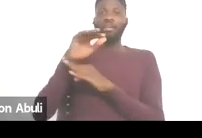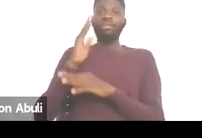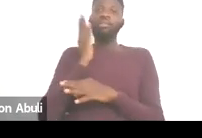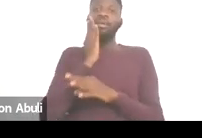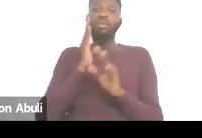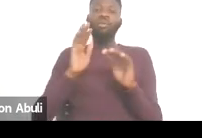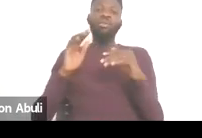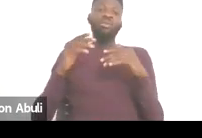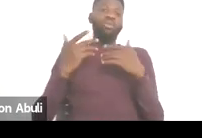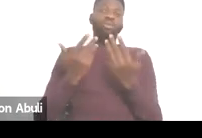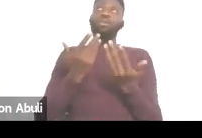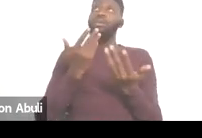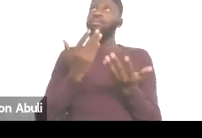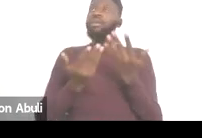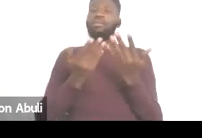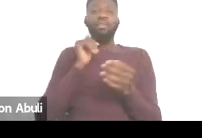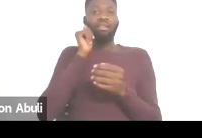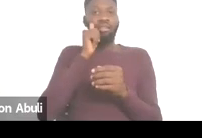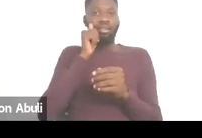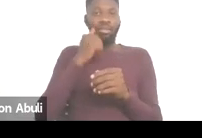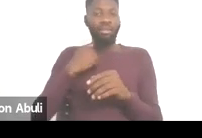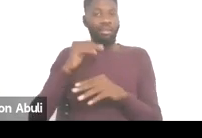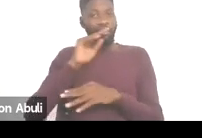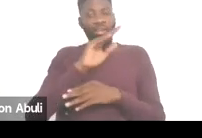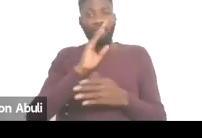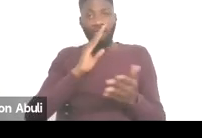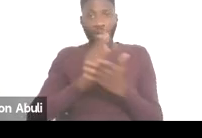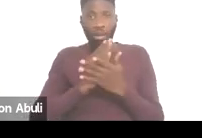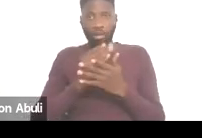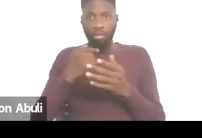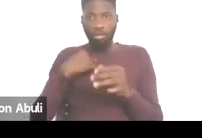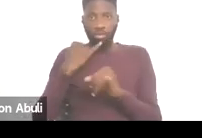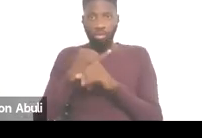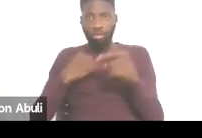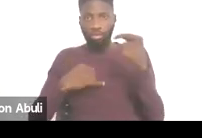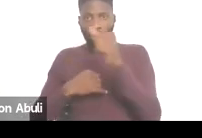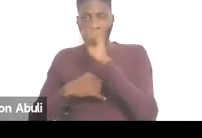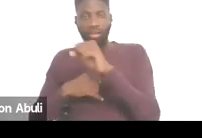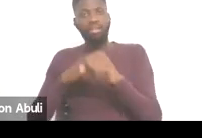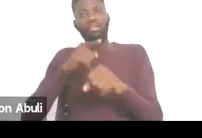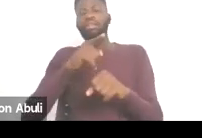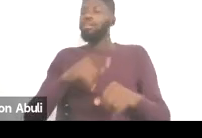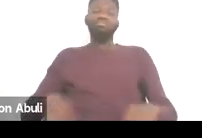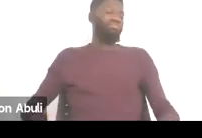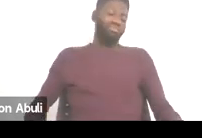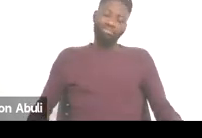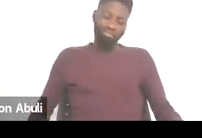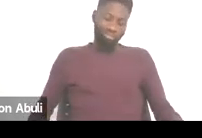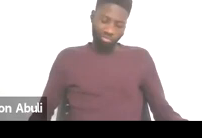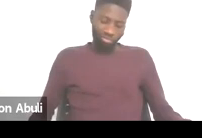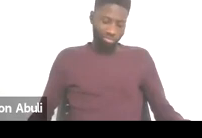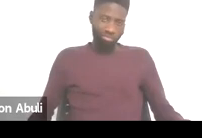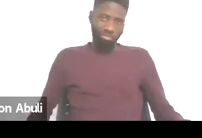my aunt to confirm whether I'm supposed to pay for this thing, they would have outrightly told me,